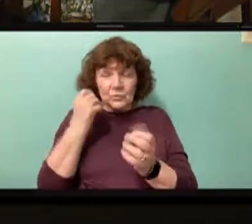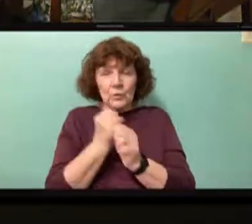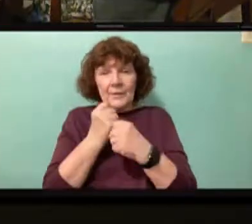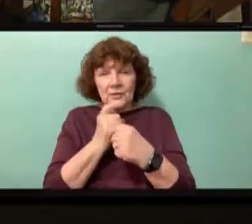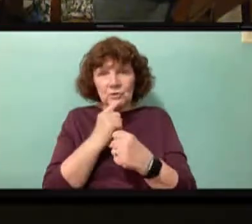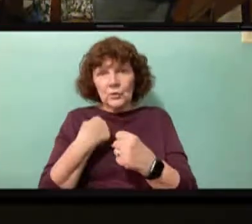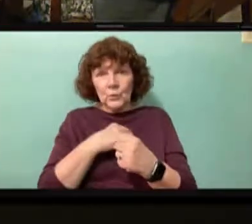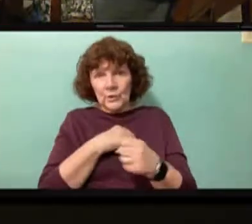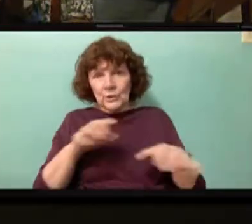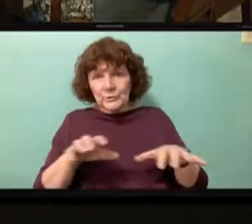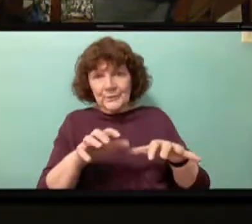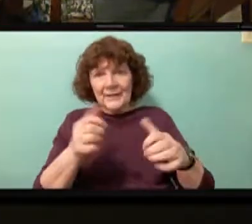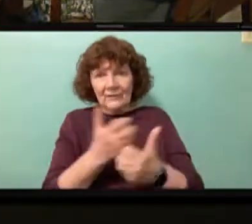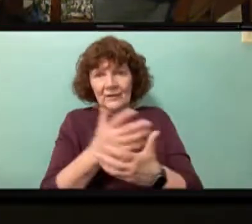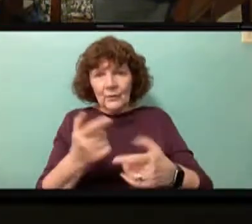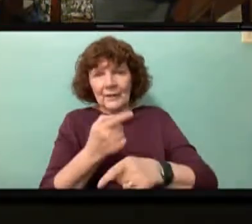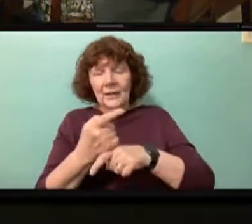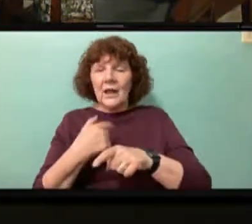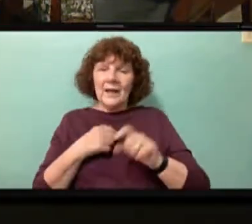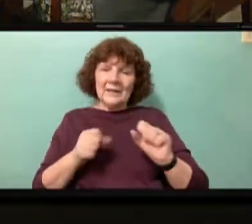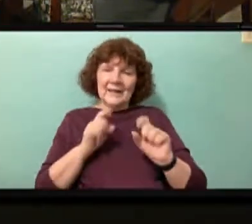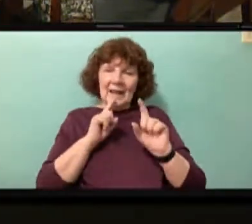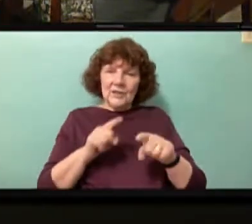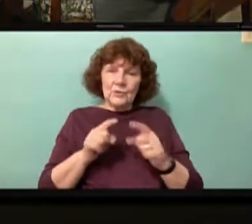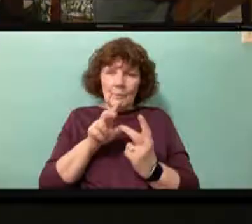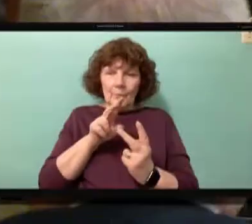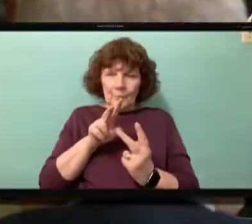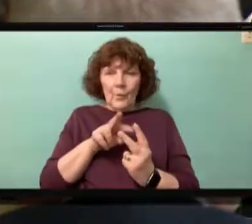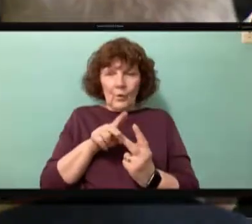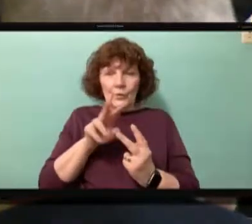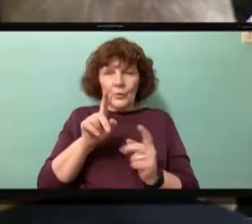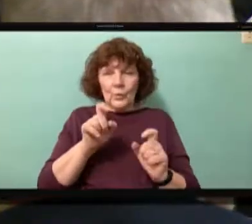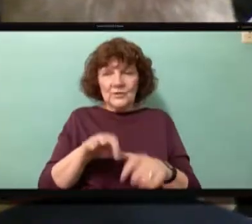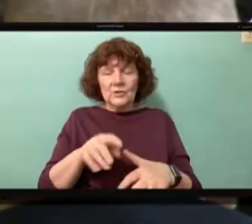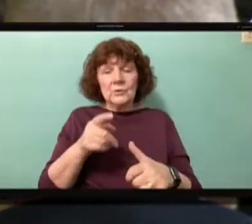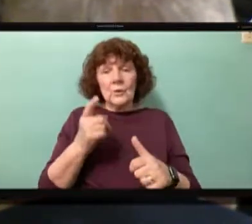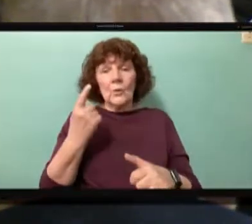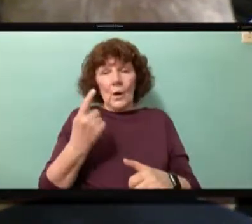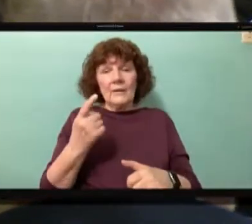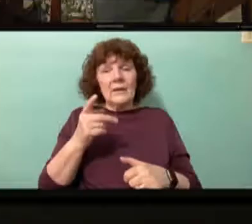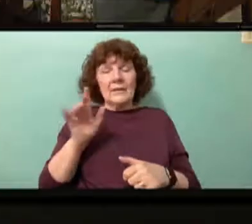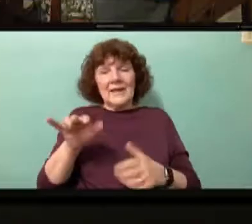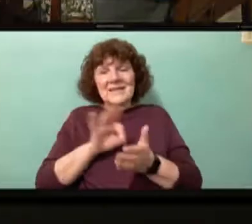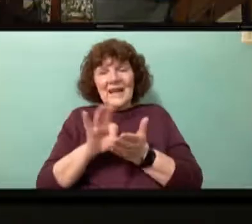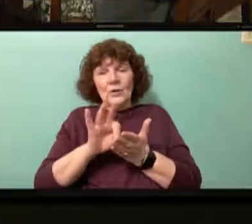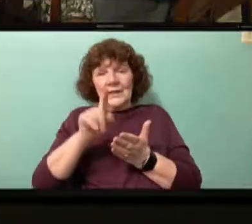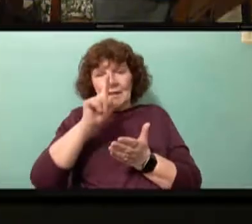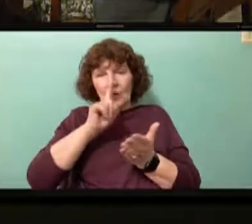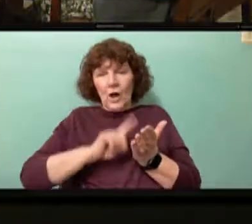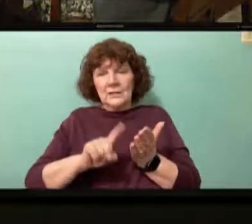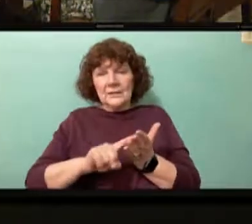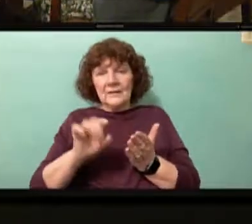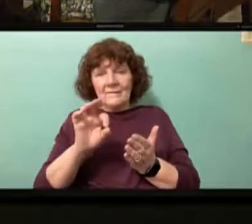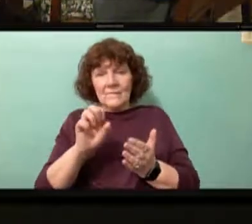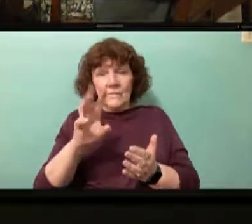things, correctly. I can answer both of those questions. Sorry, Go ahead. They are an accounting and auditing firm. Right.